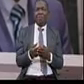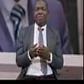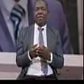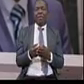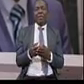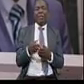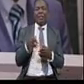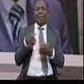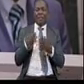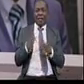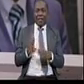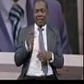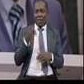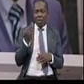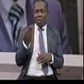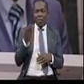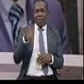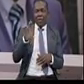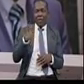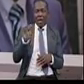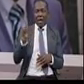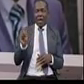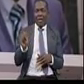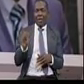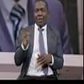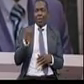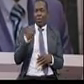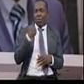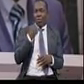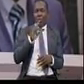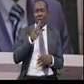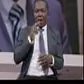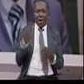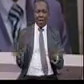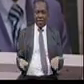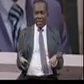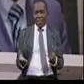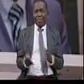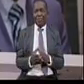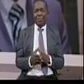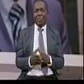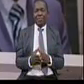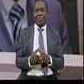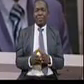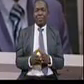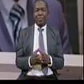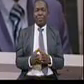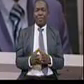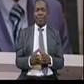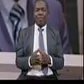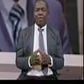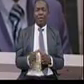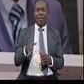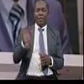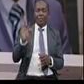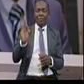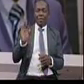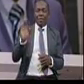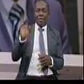blocks, the CSN, the CCN, the CPFN, PFN, the